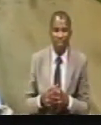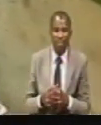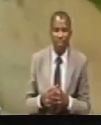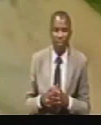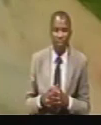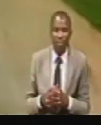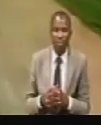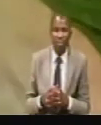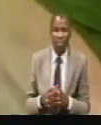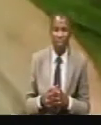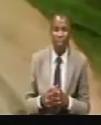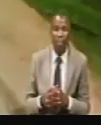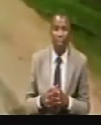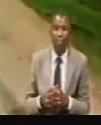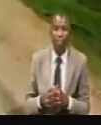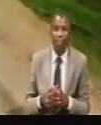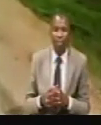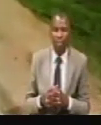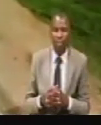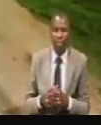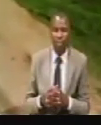listen to the last person.